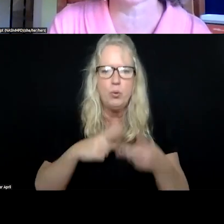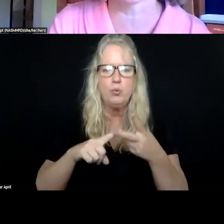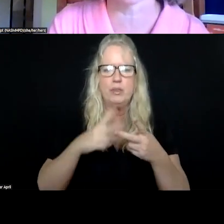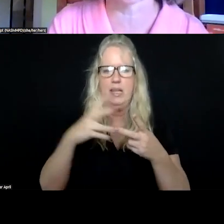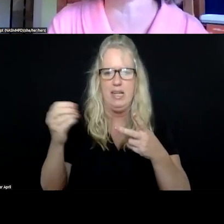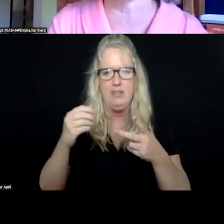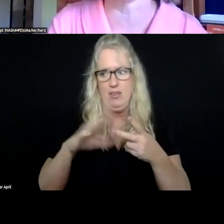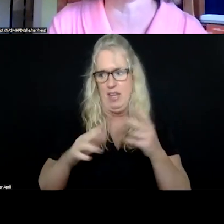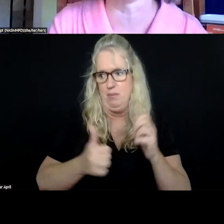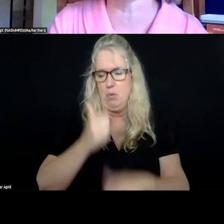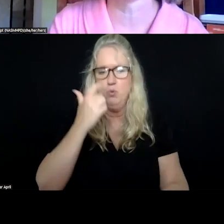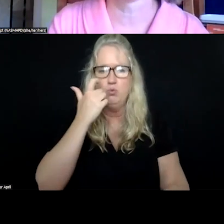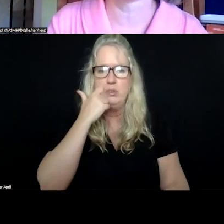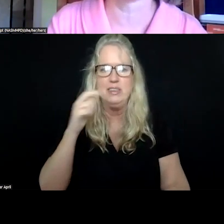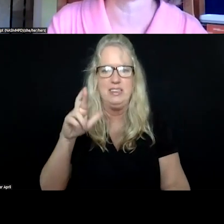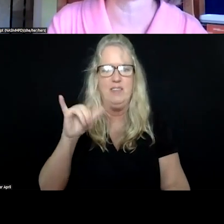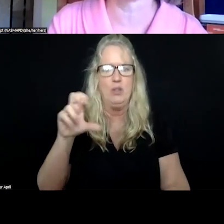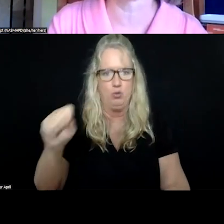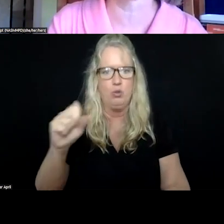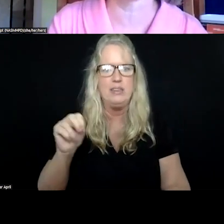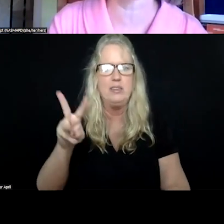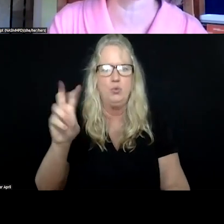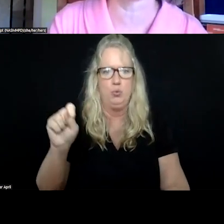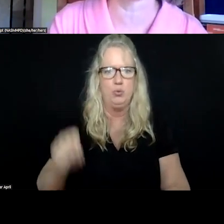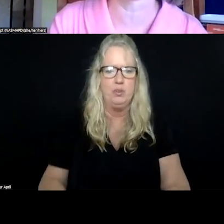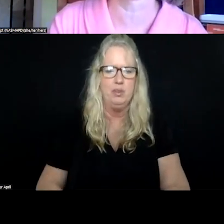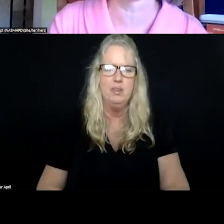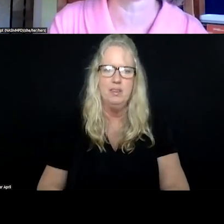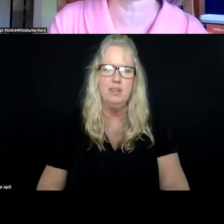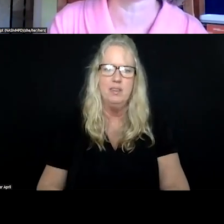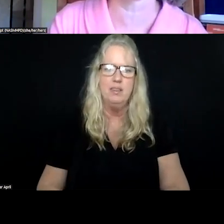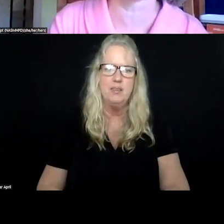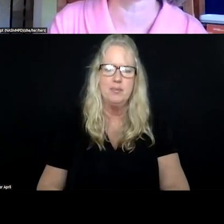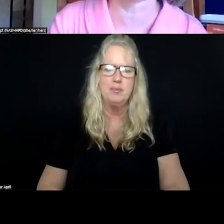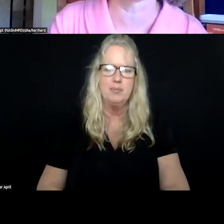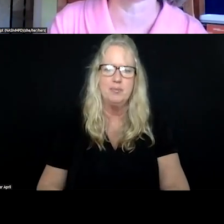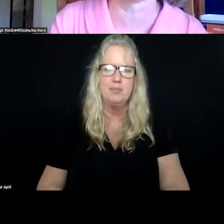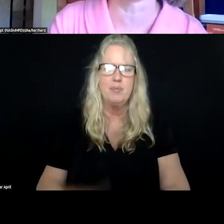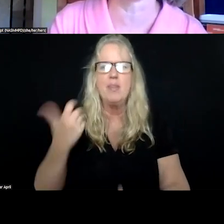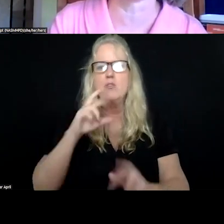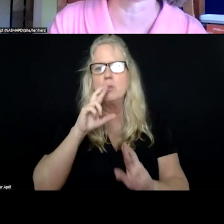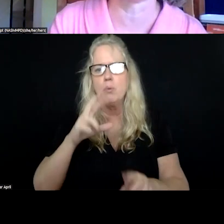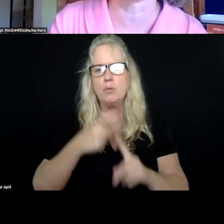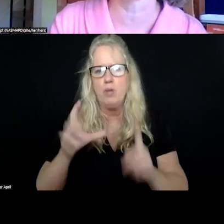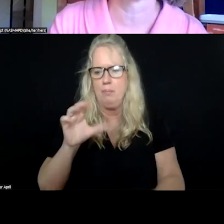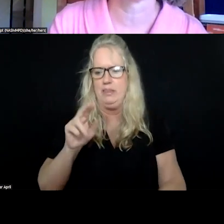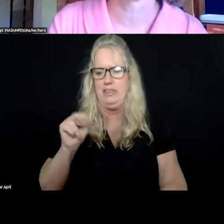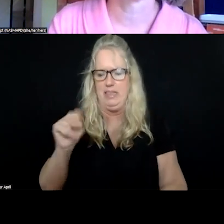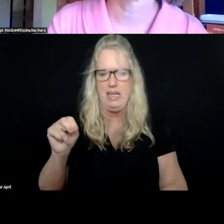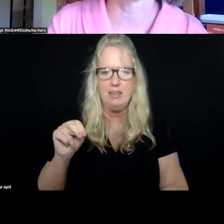that's the latest in the crisis news. And so that's reported by CNN August